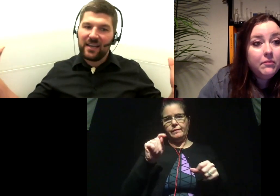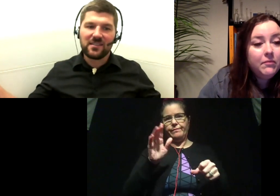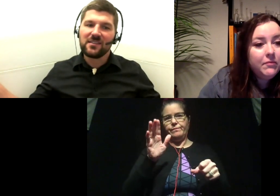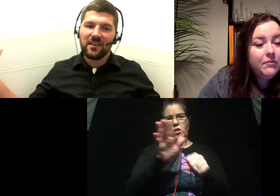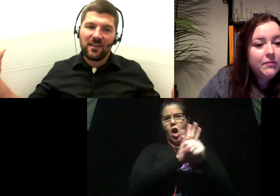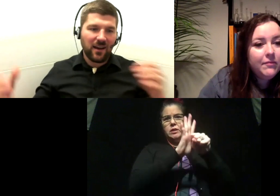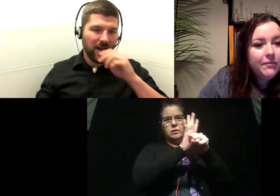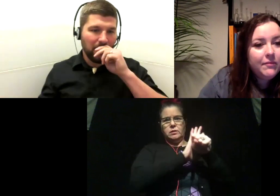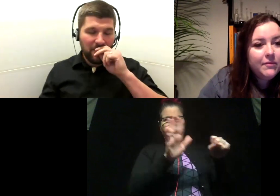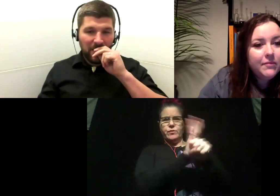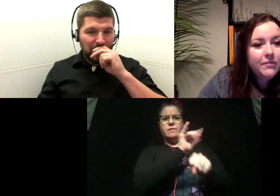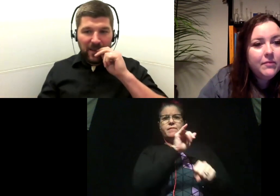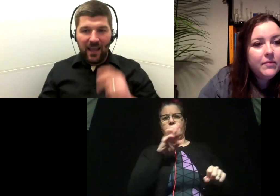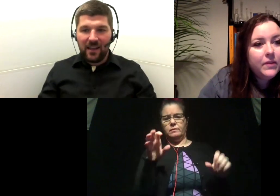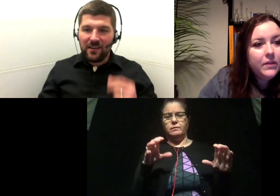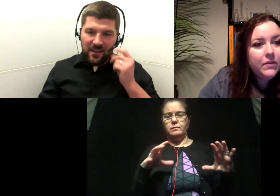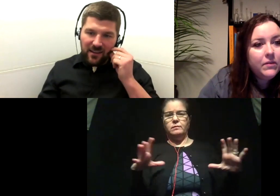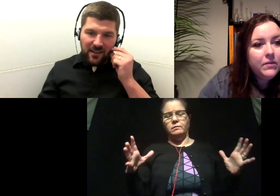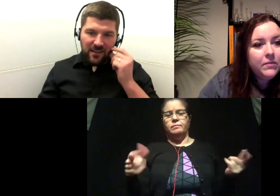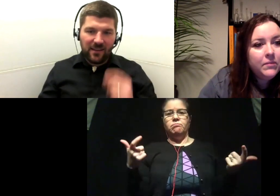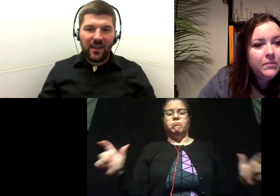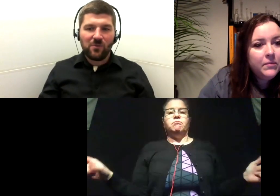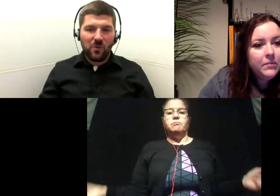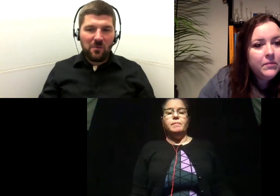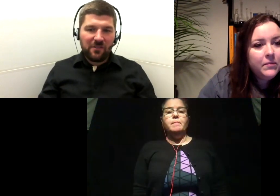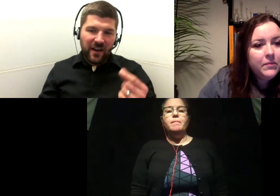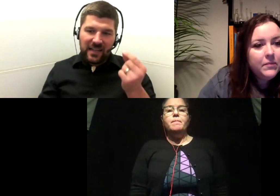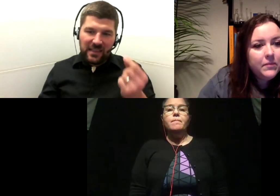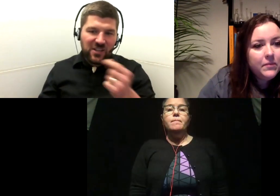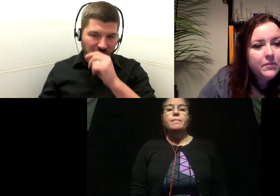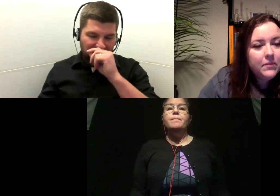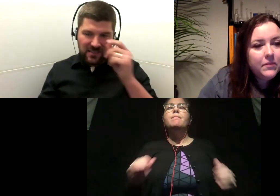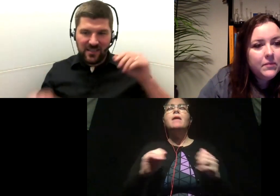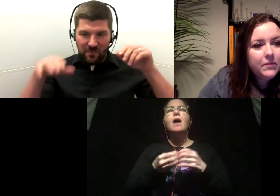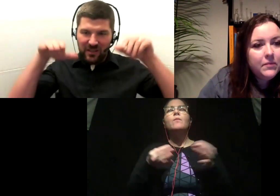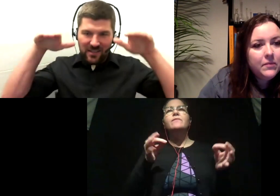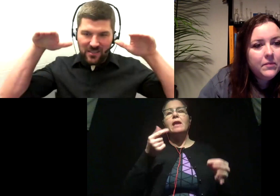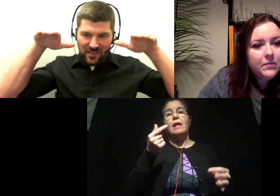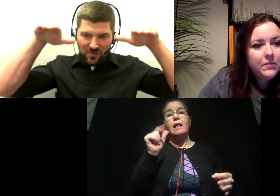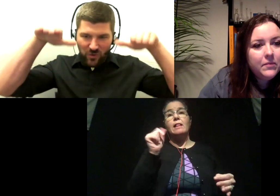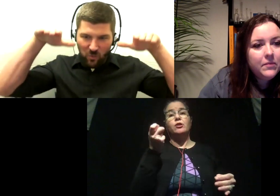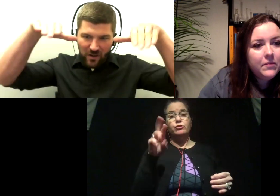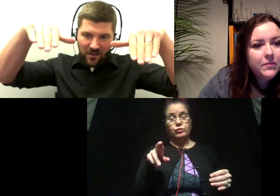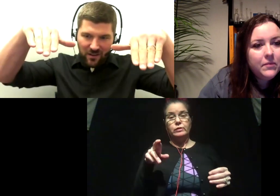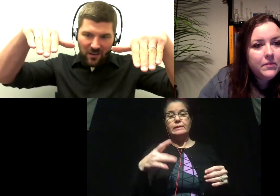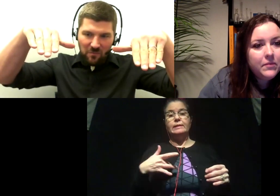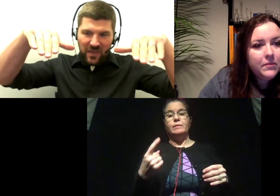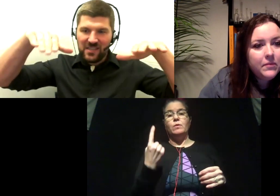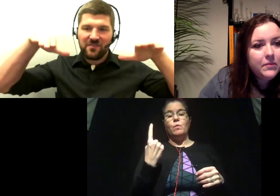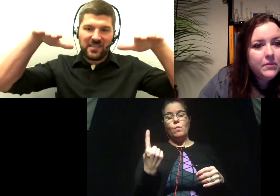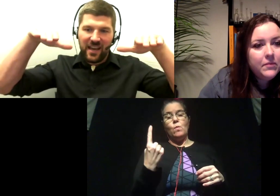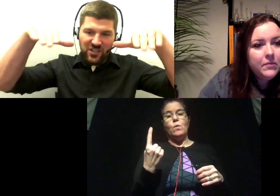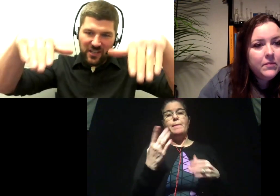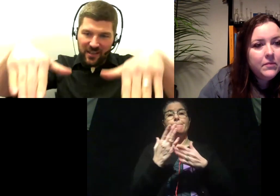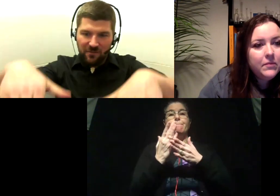in ice. And the way we define a glacier is typically it's when one piece